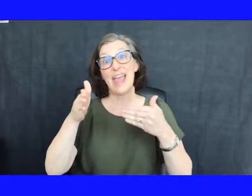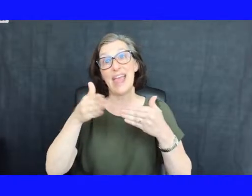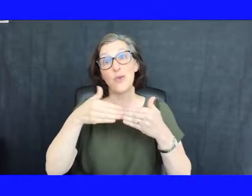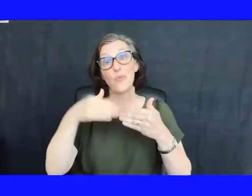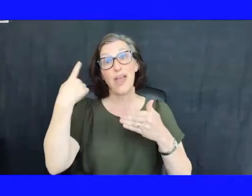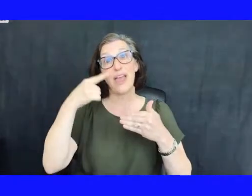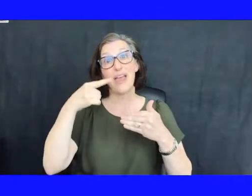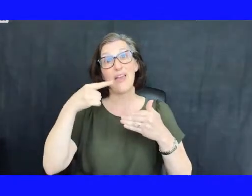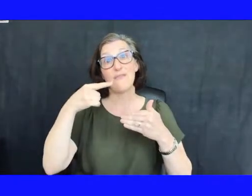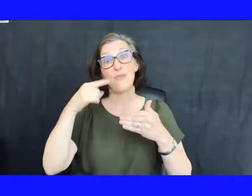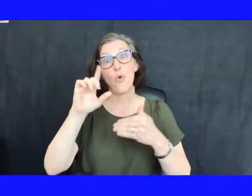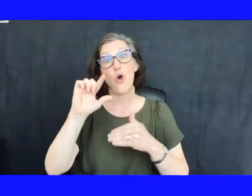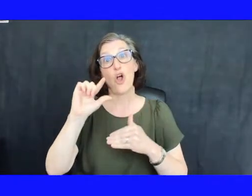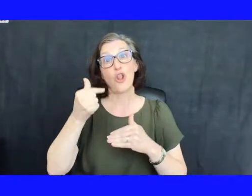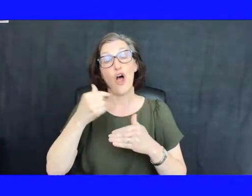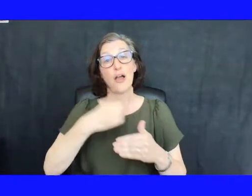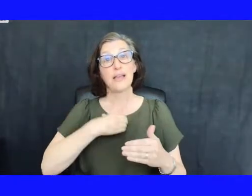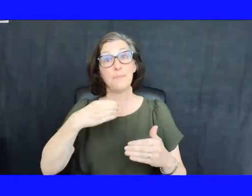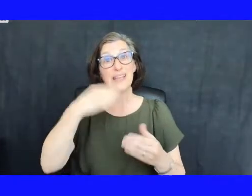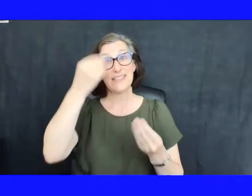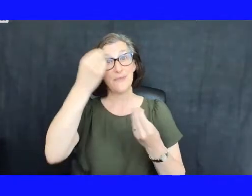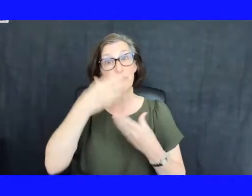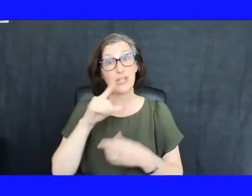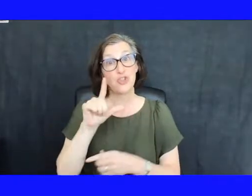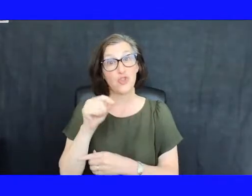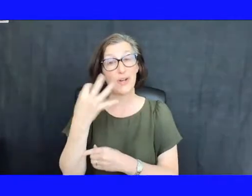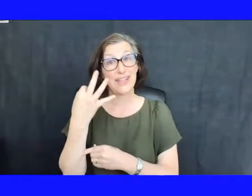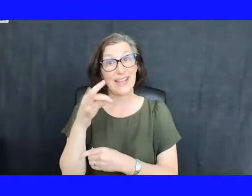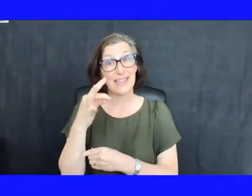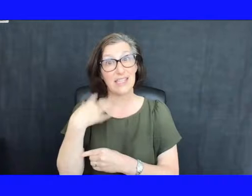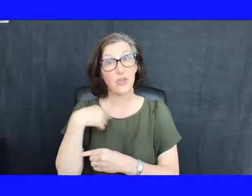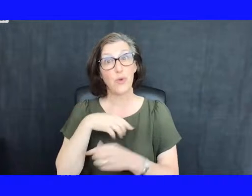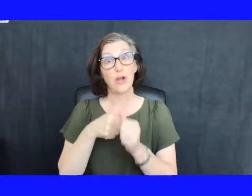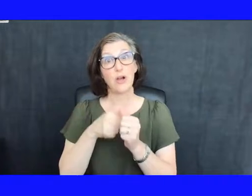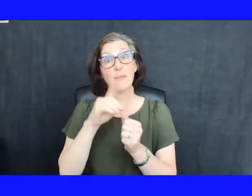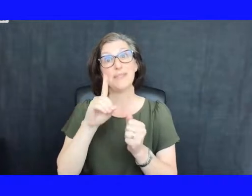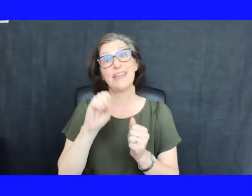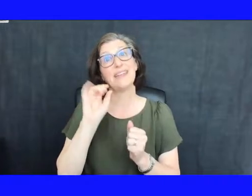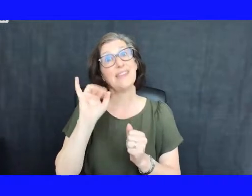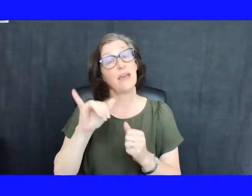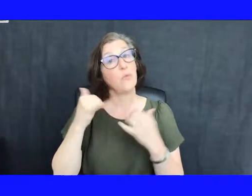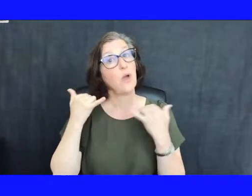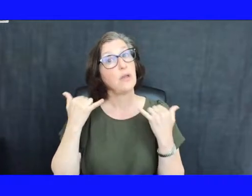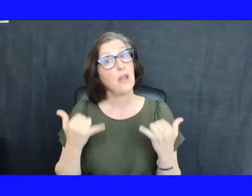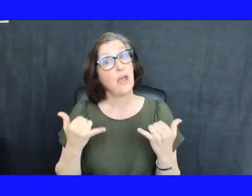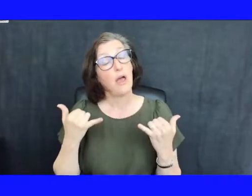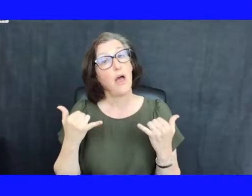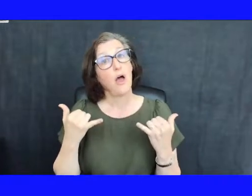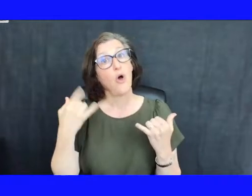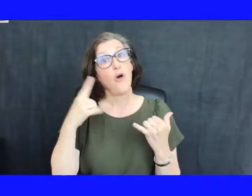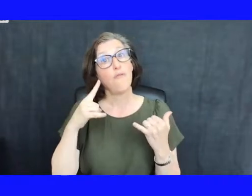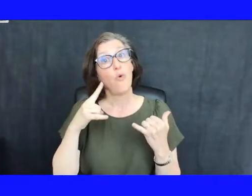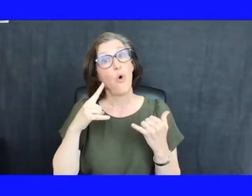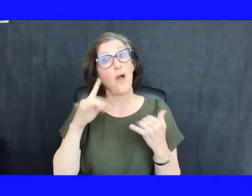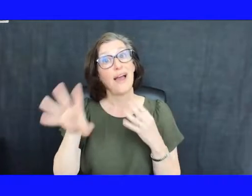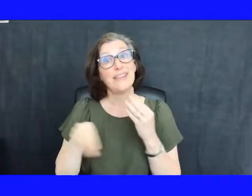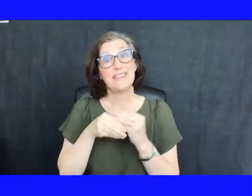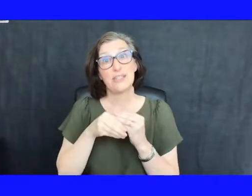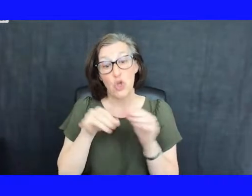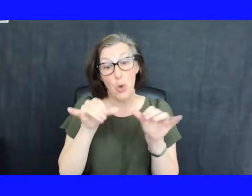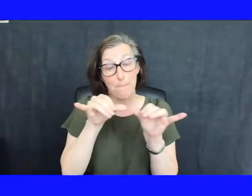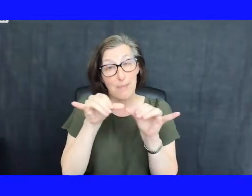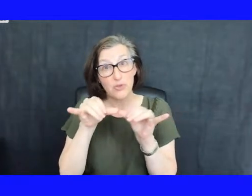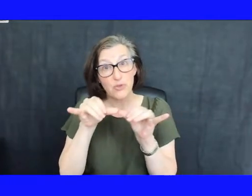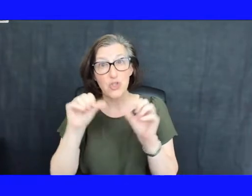Legal Affairs to file a complaint directly with corporate compliance so that they feel that they have an avenue of